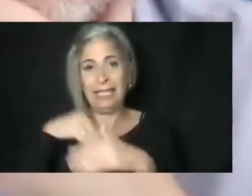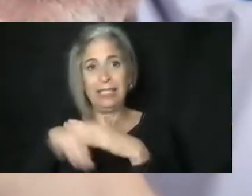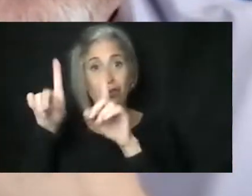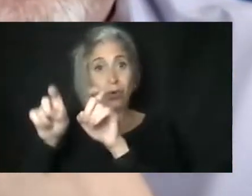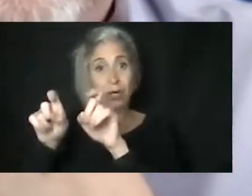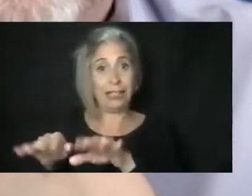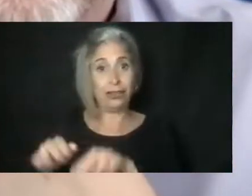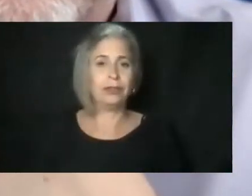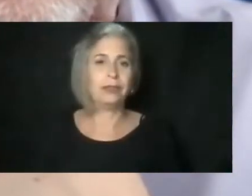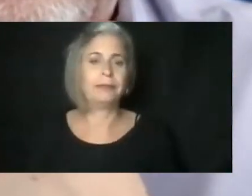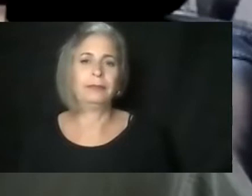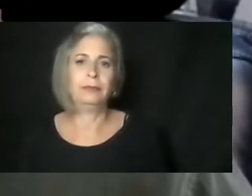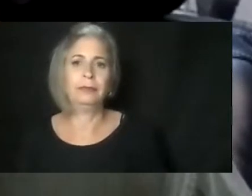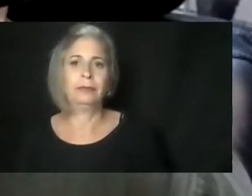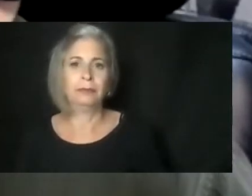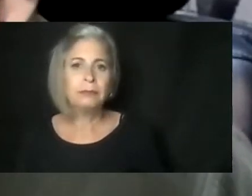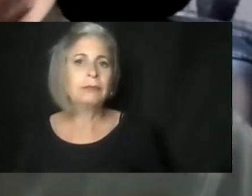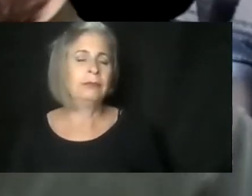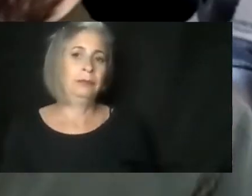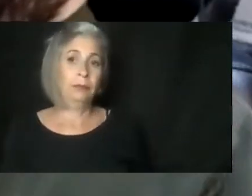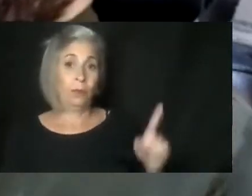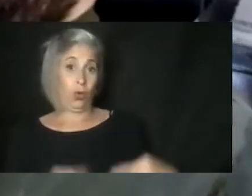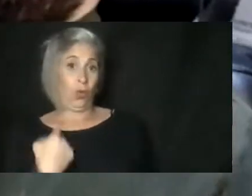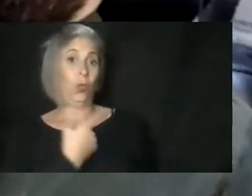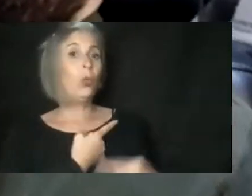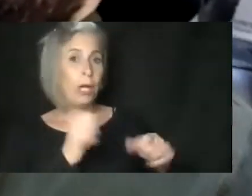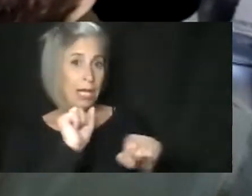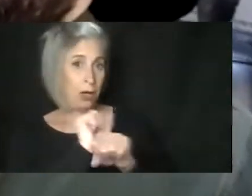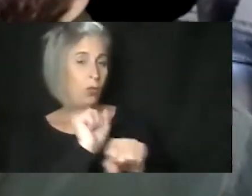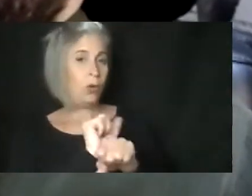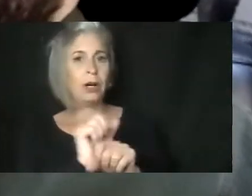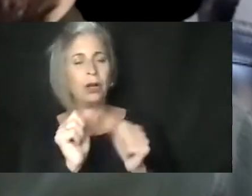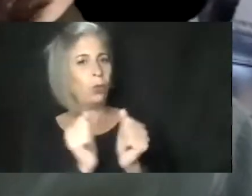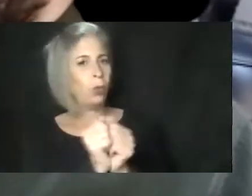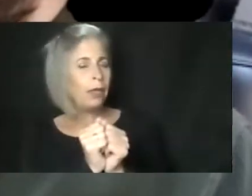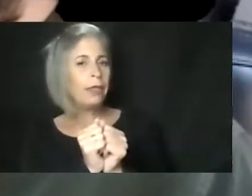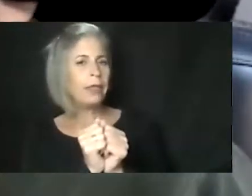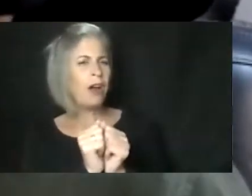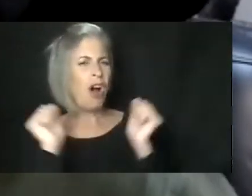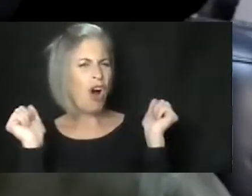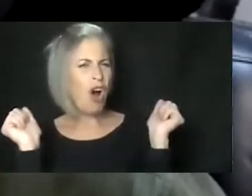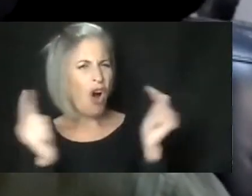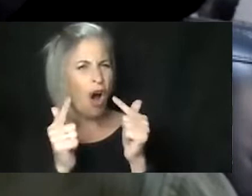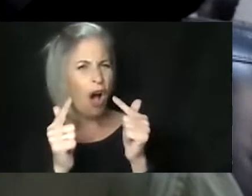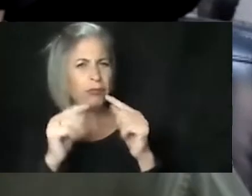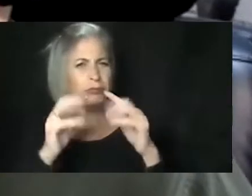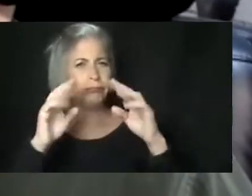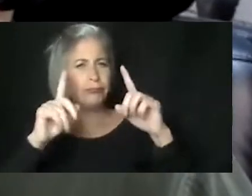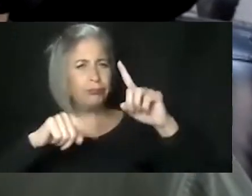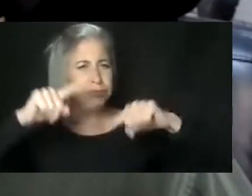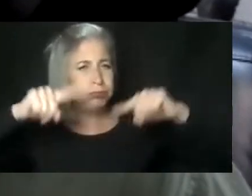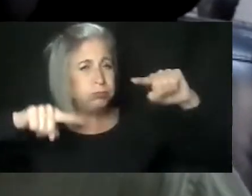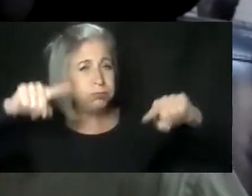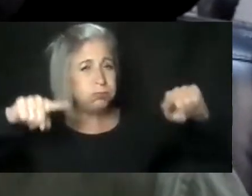testers? So we work with all sorts of different assistive